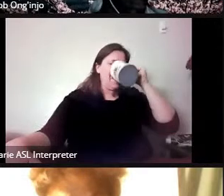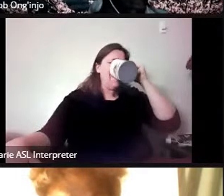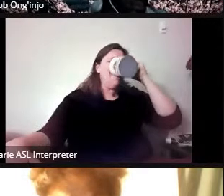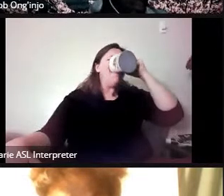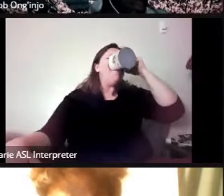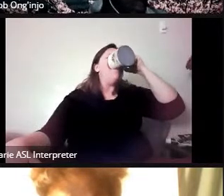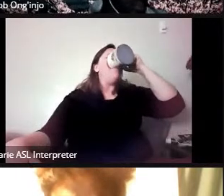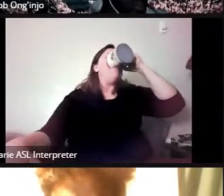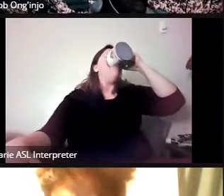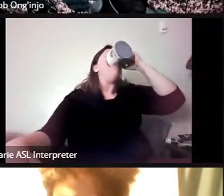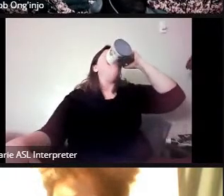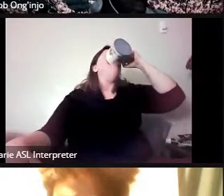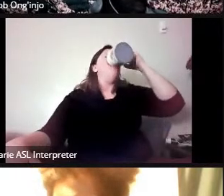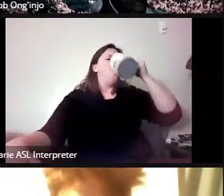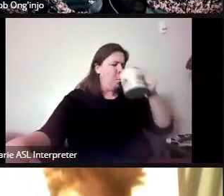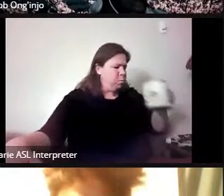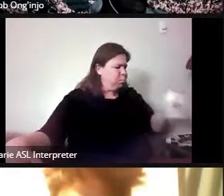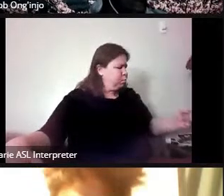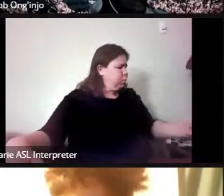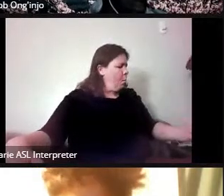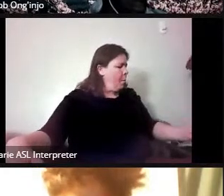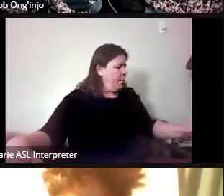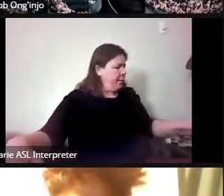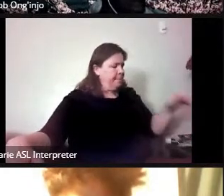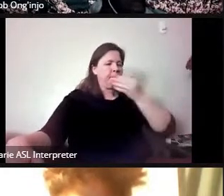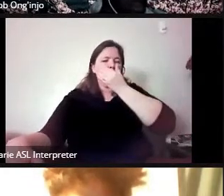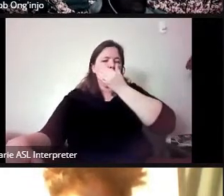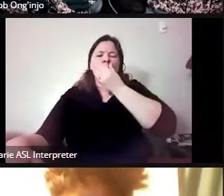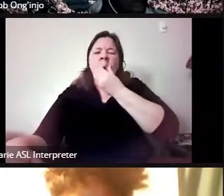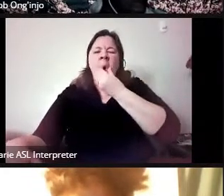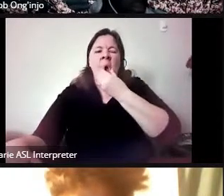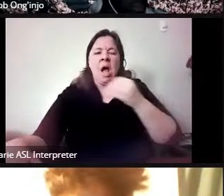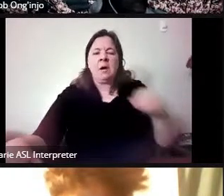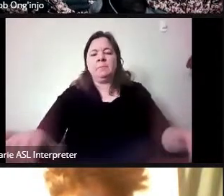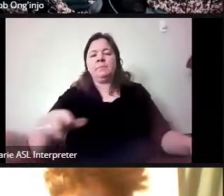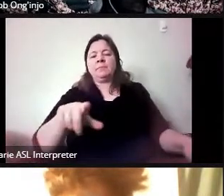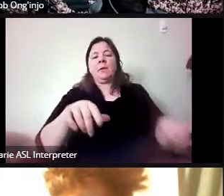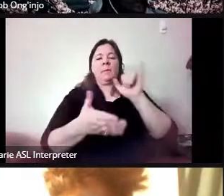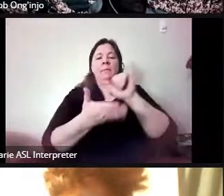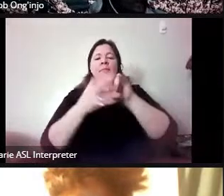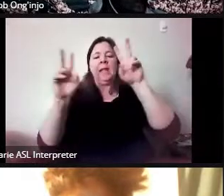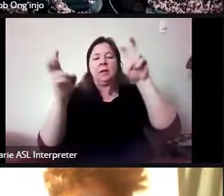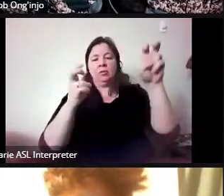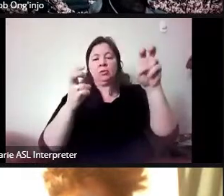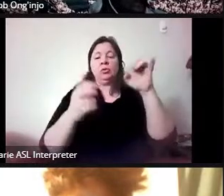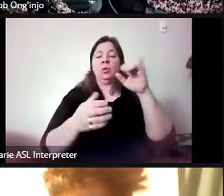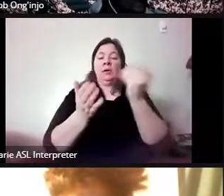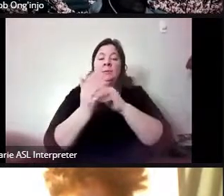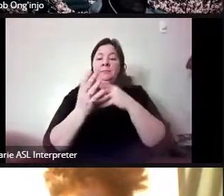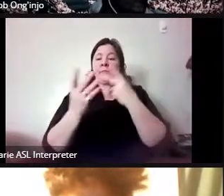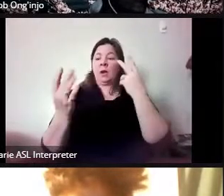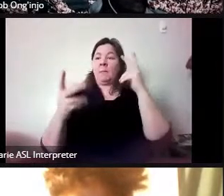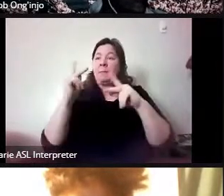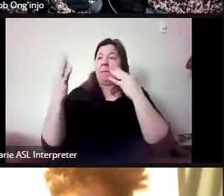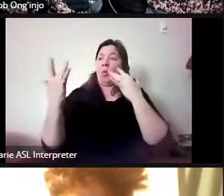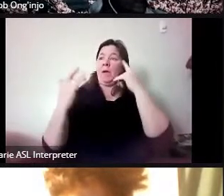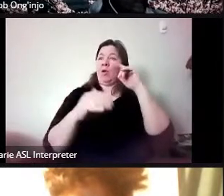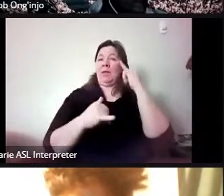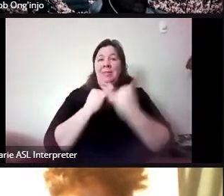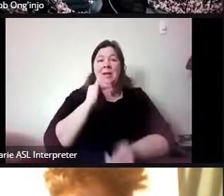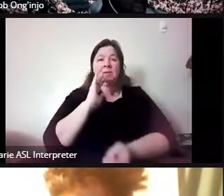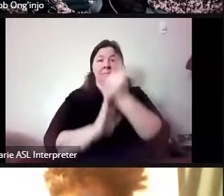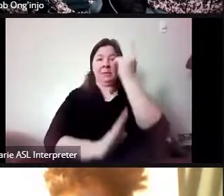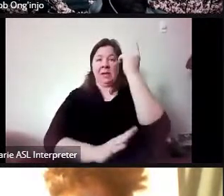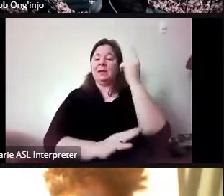where people wait until the last minute, and then that's what happens. But what you can tell him, Dr. Benny, is that